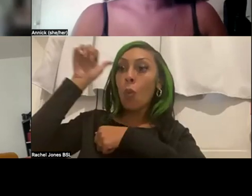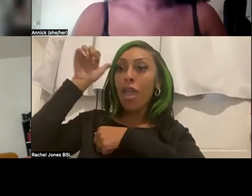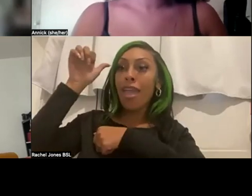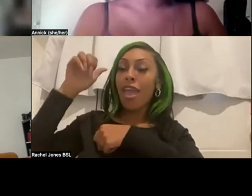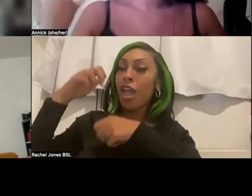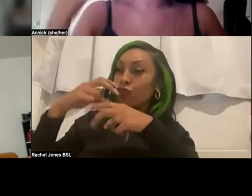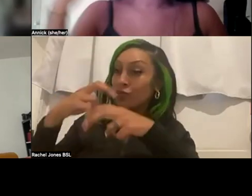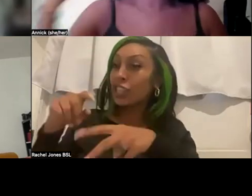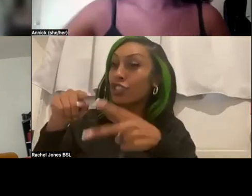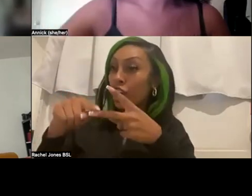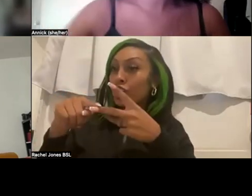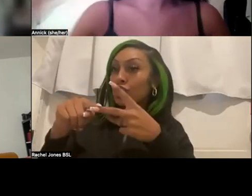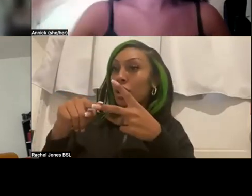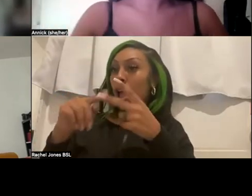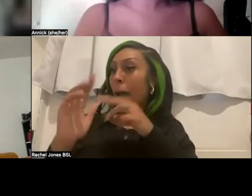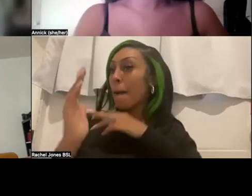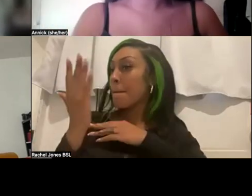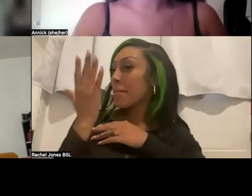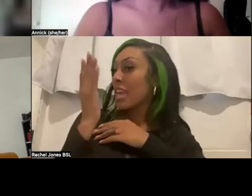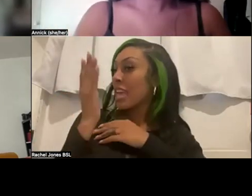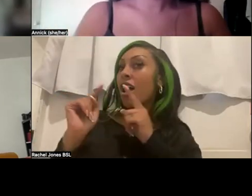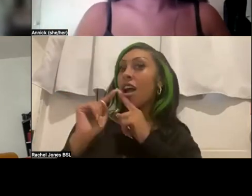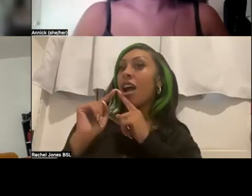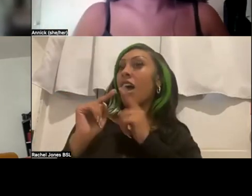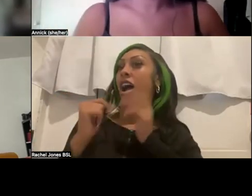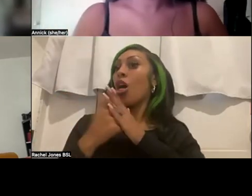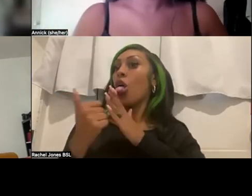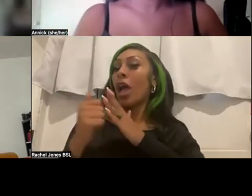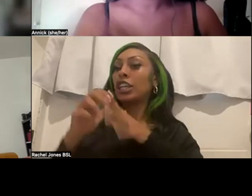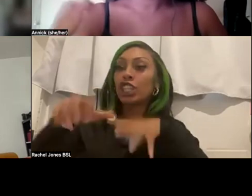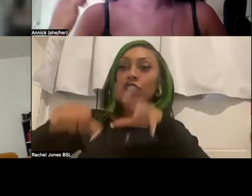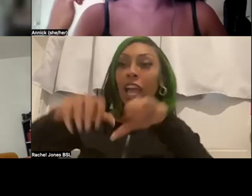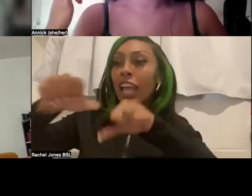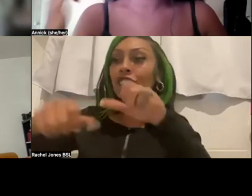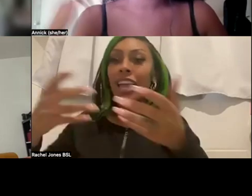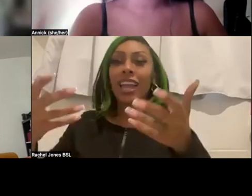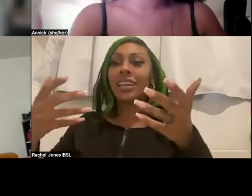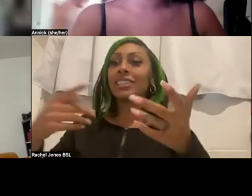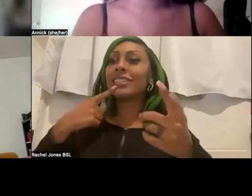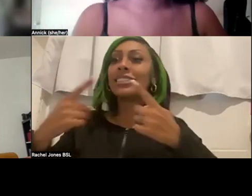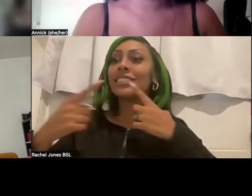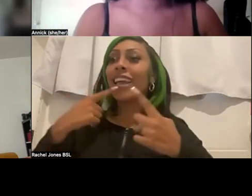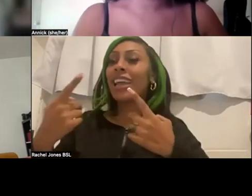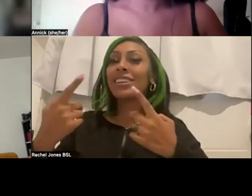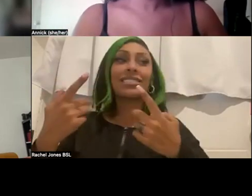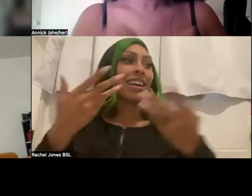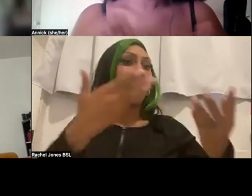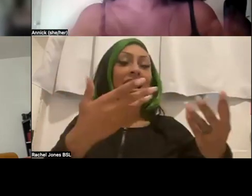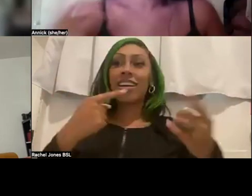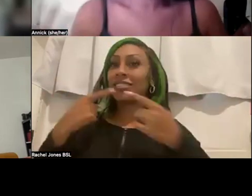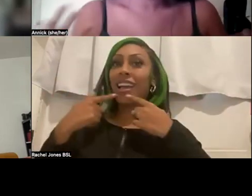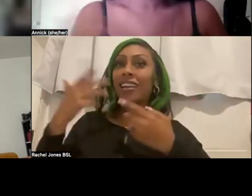researchers. It's that this kind of mirage that you're constantly chasing after, of like a data-driven reform is possible,